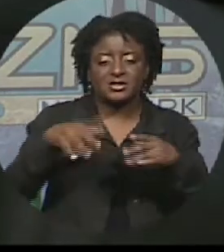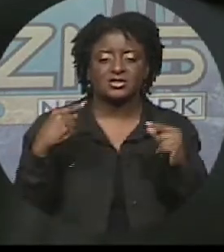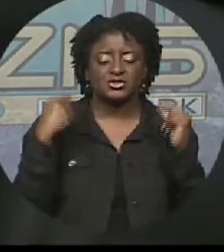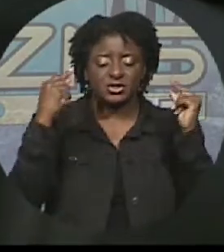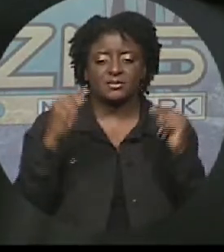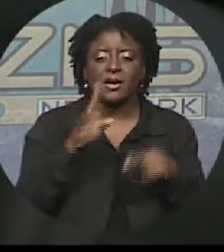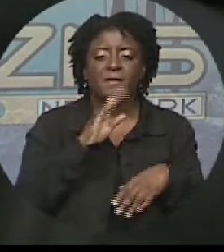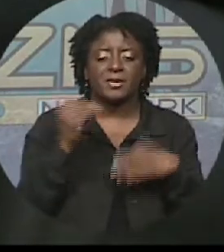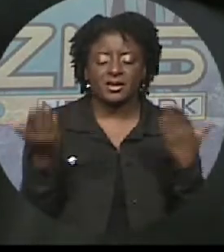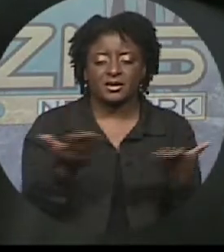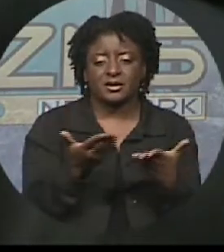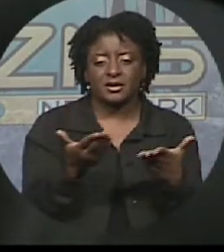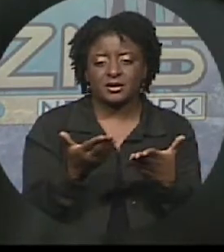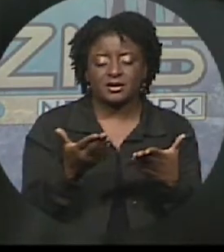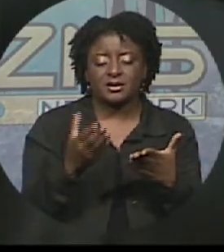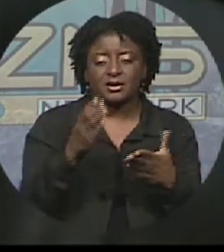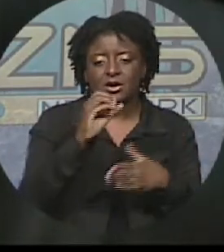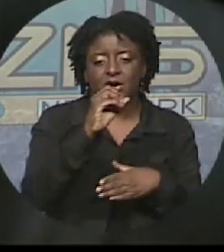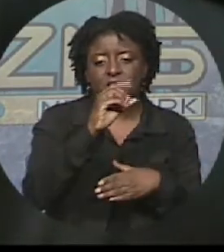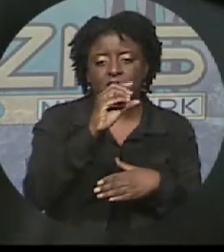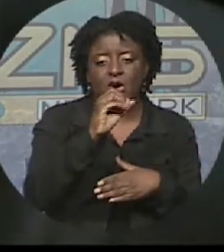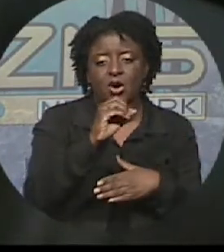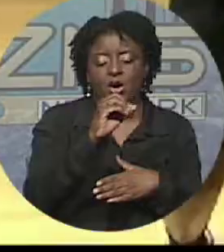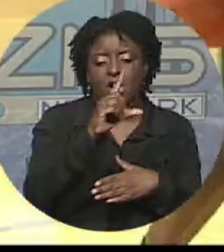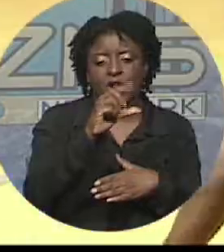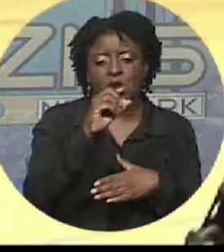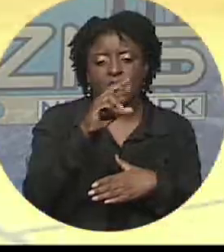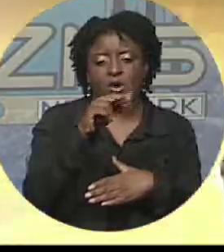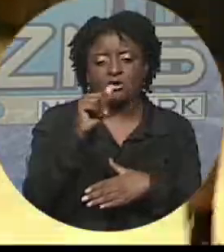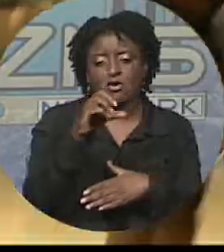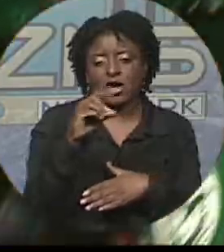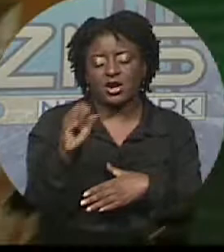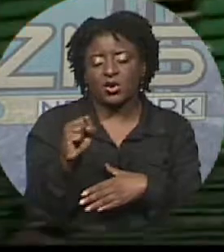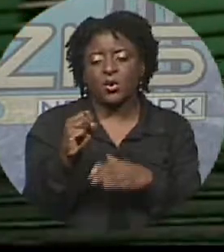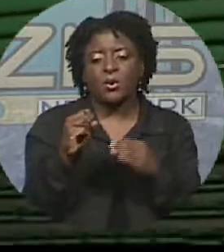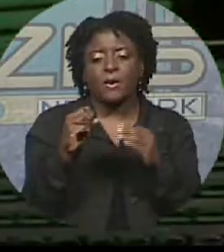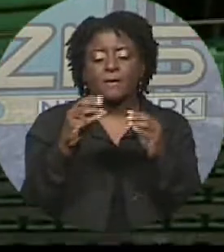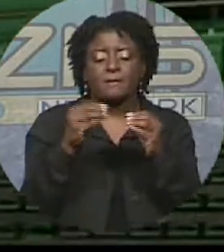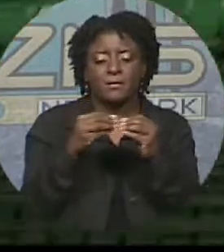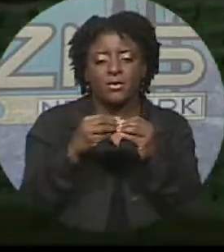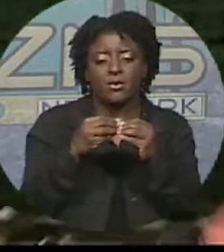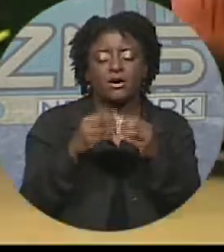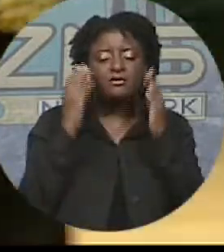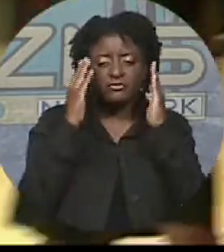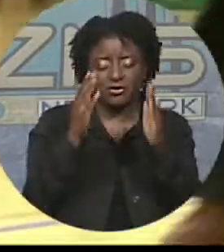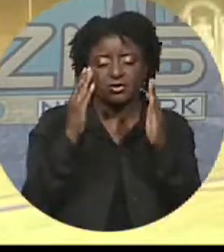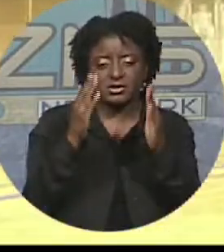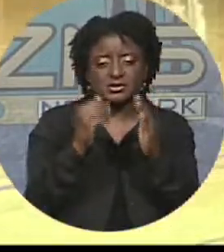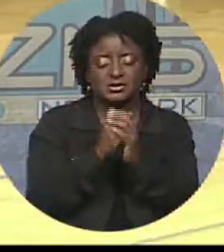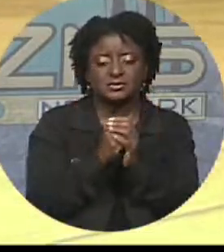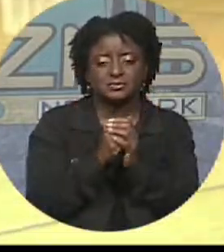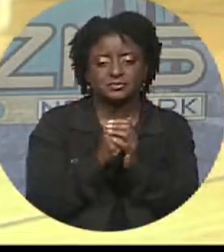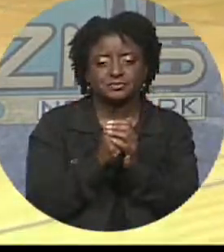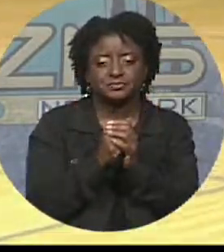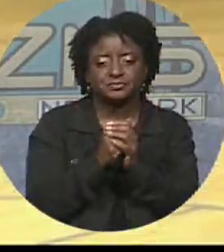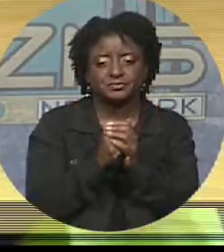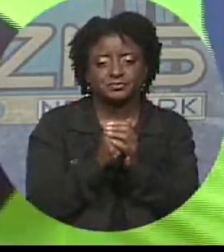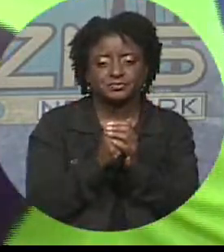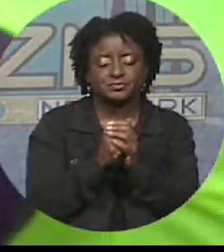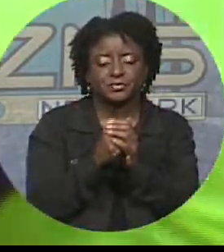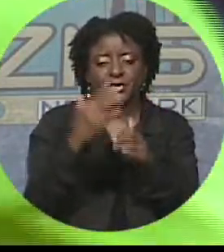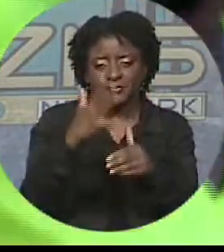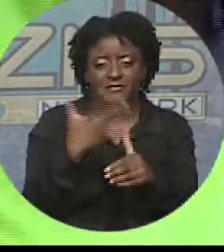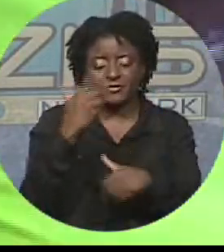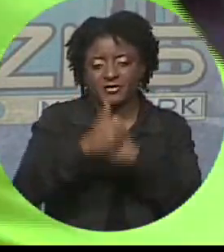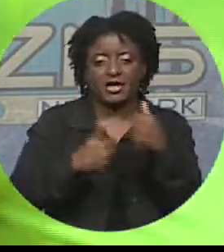Colorado is much more focused with the guys and the coaches, and it also helps their conditioning with the altitude down here. The